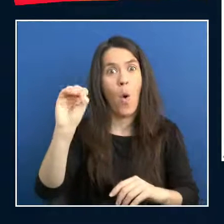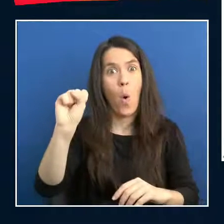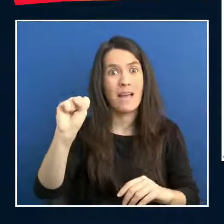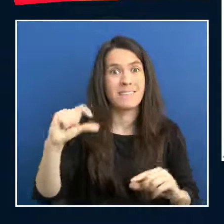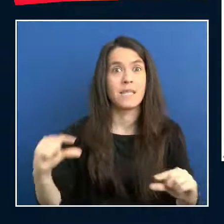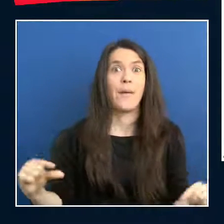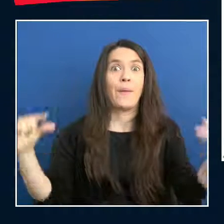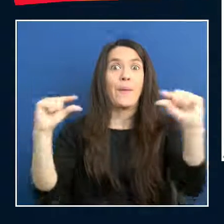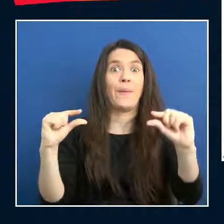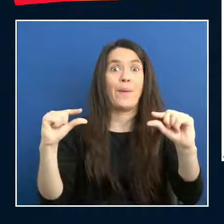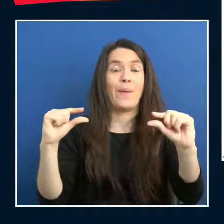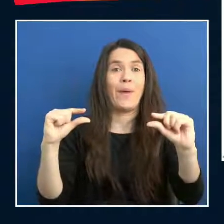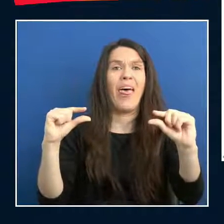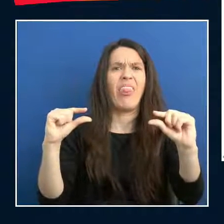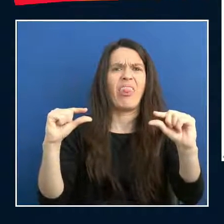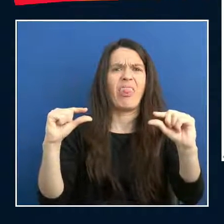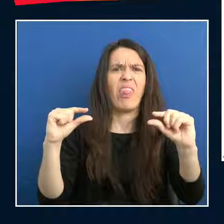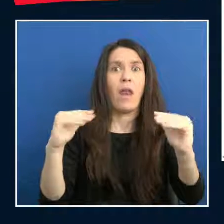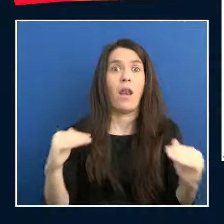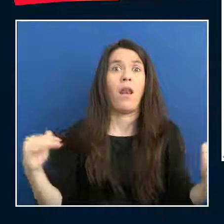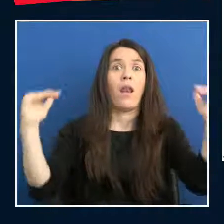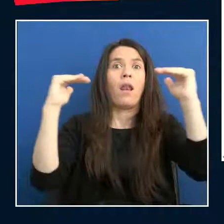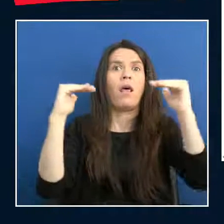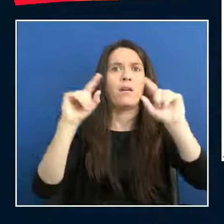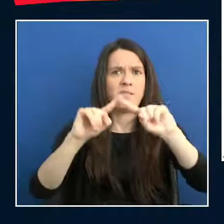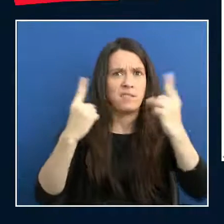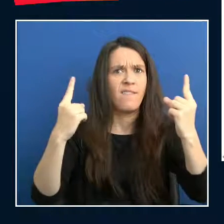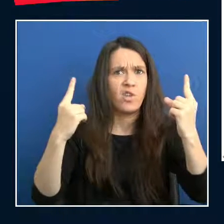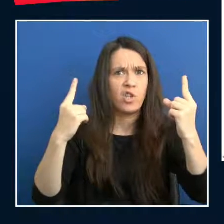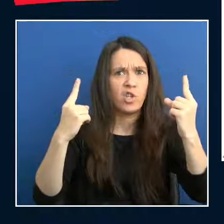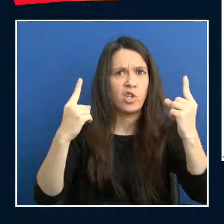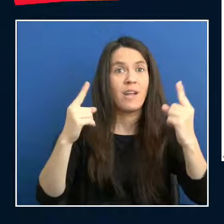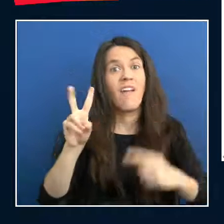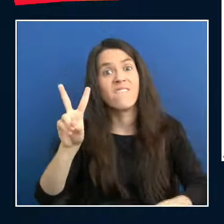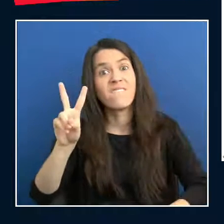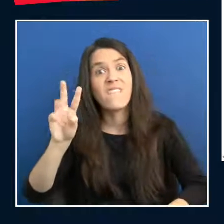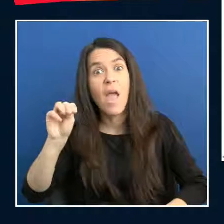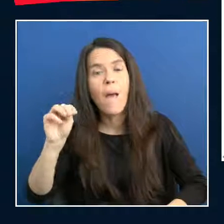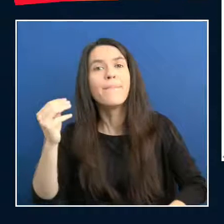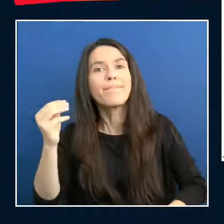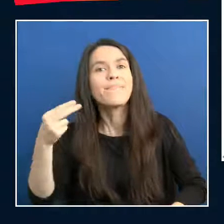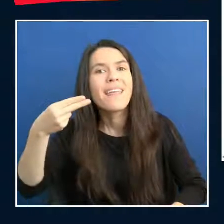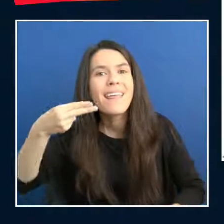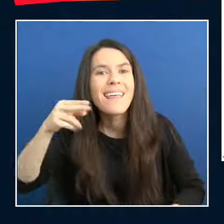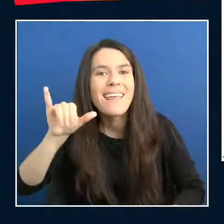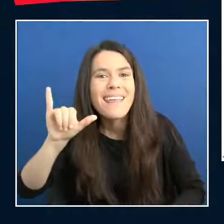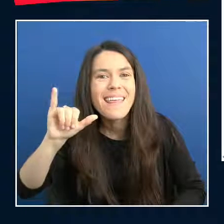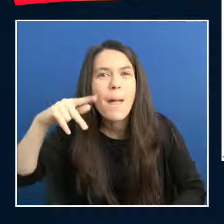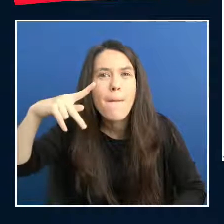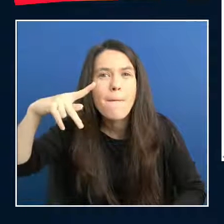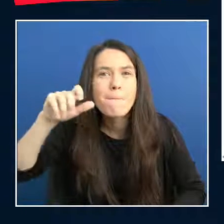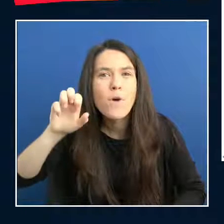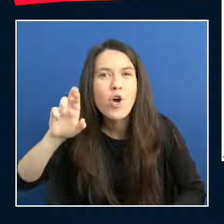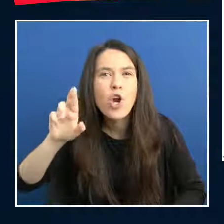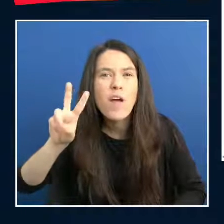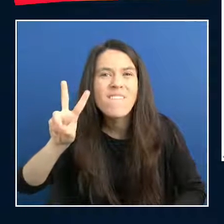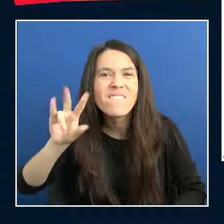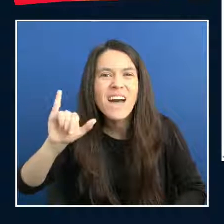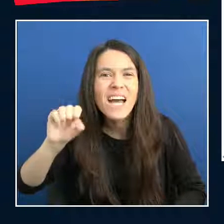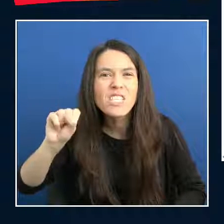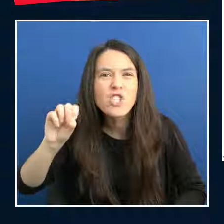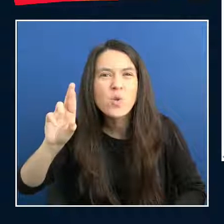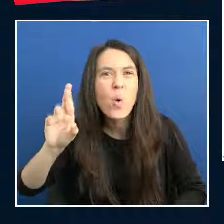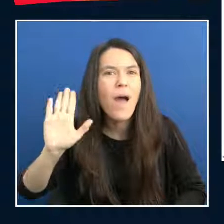starts to become different. So we have the hypervisor we need for our VMs. And then for each VM, we have our guest